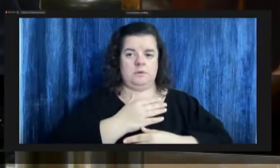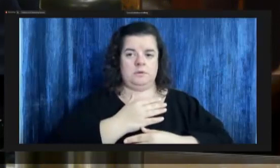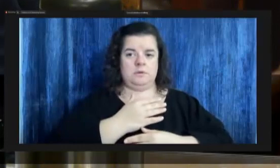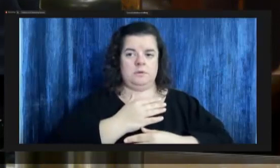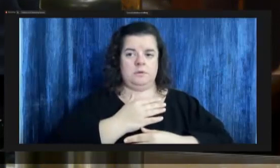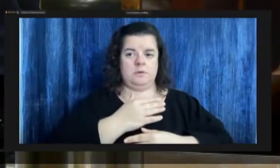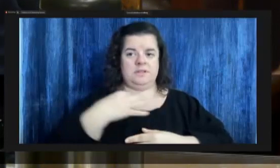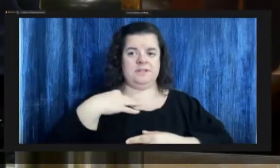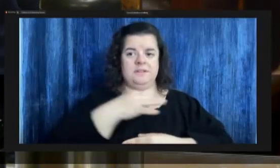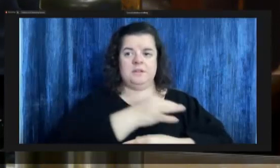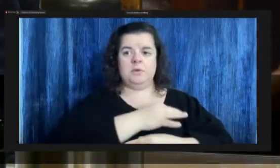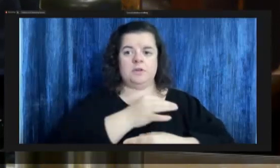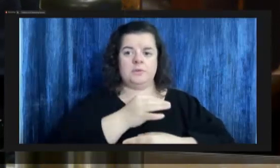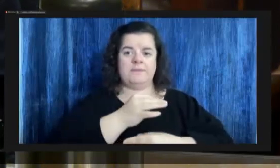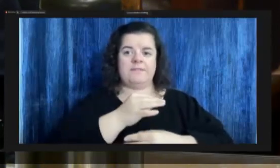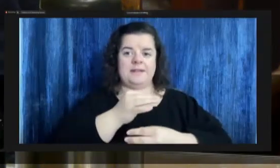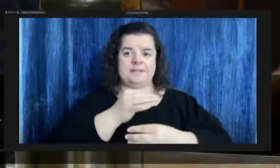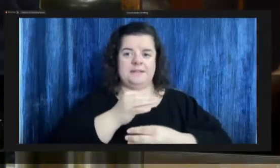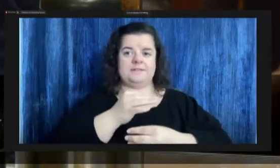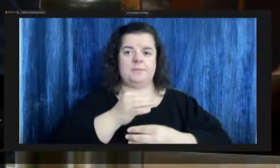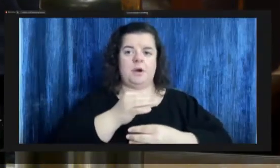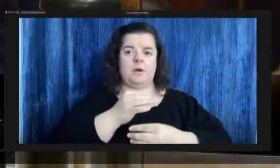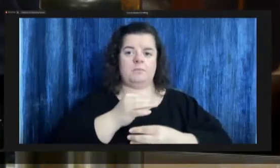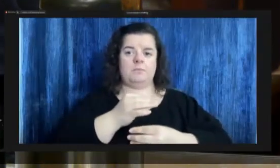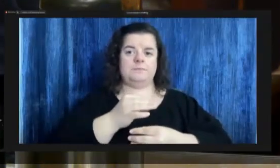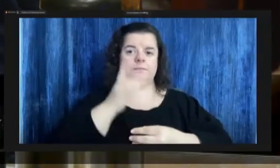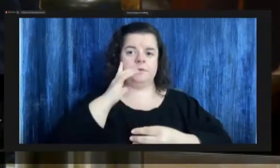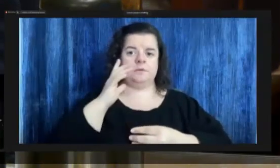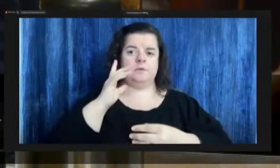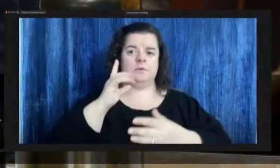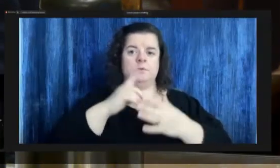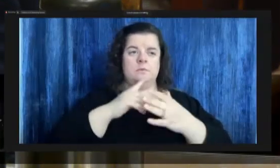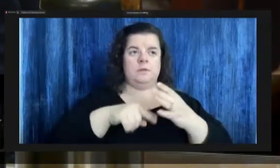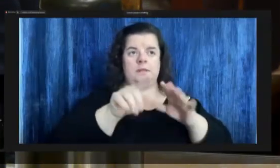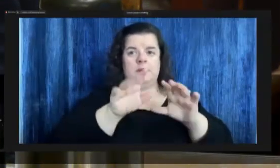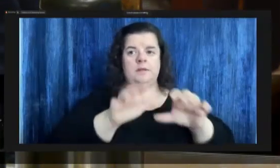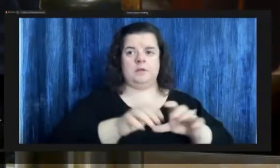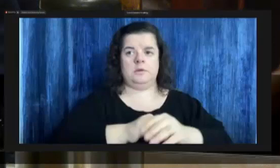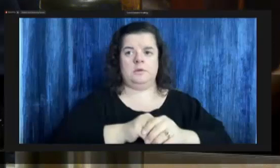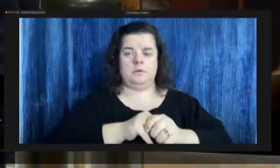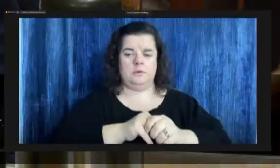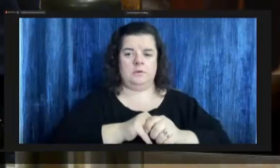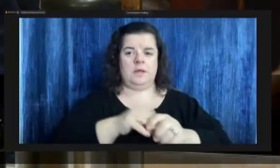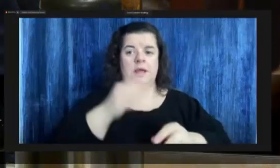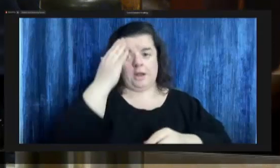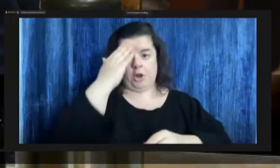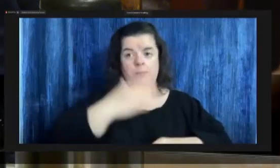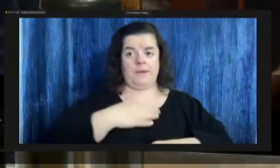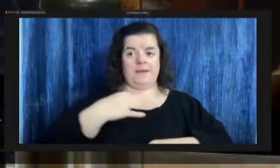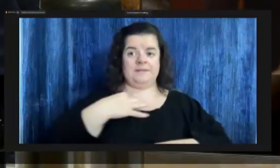staff members that they know can get stuff done. So, and I know that my staff, we work with several departments in the